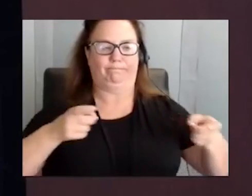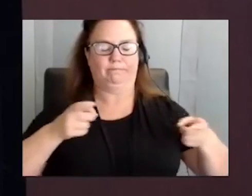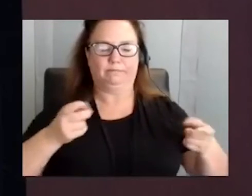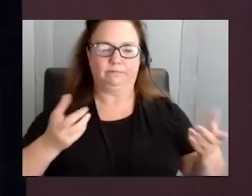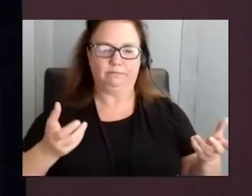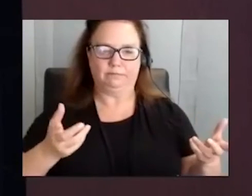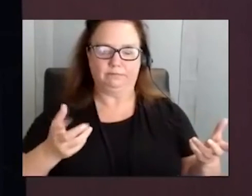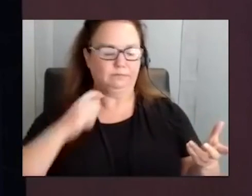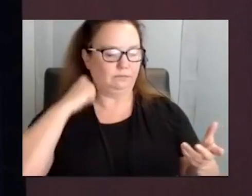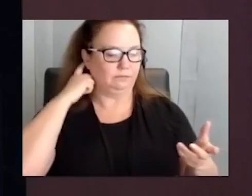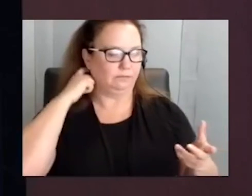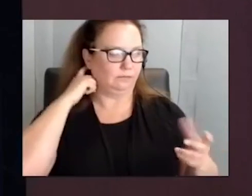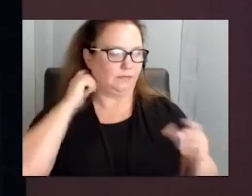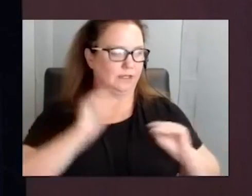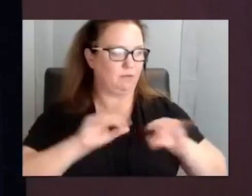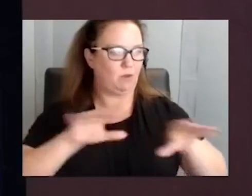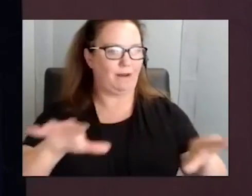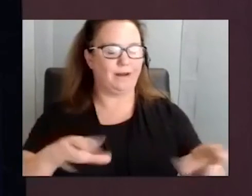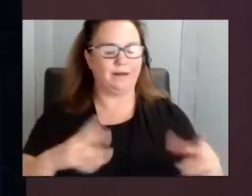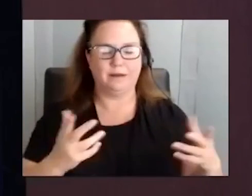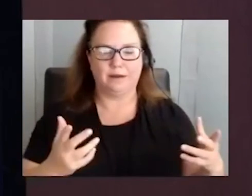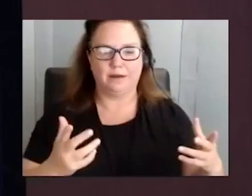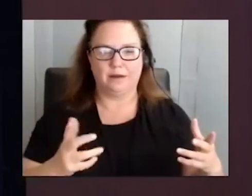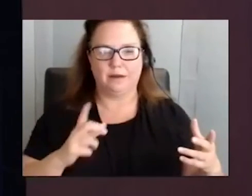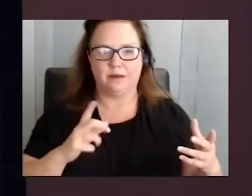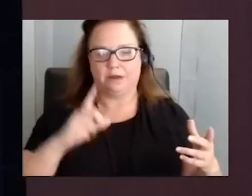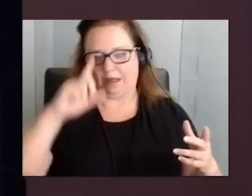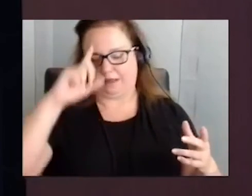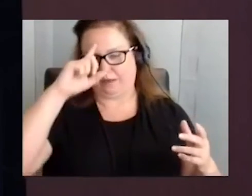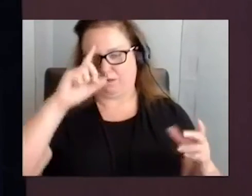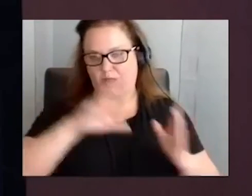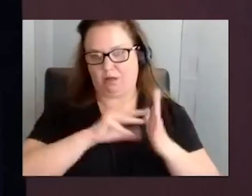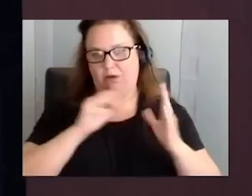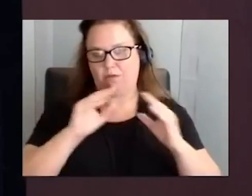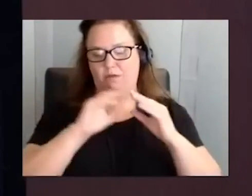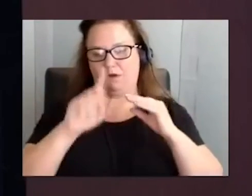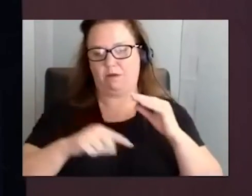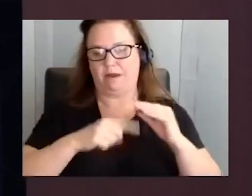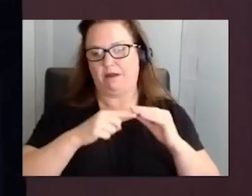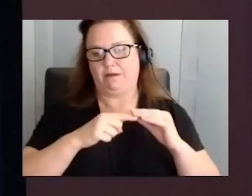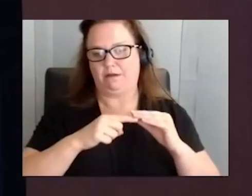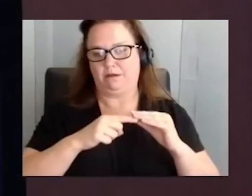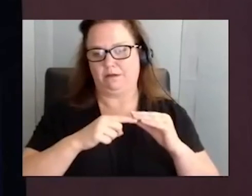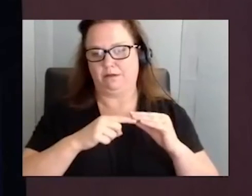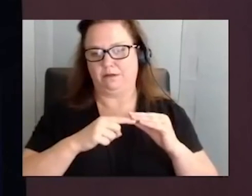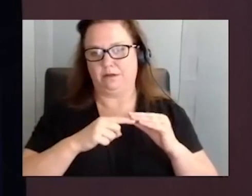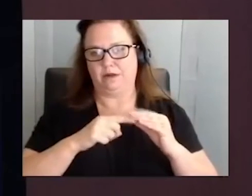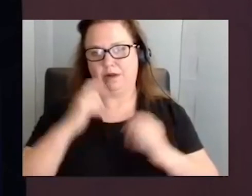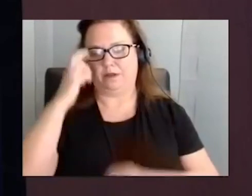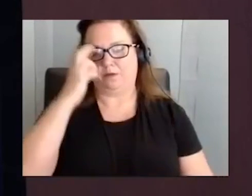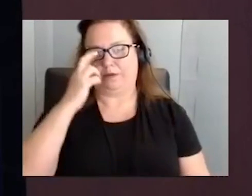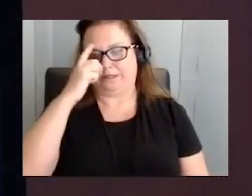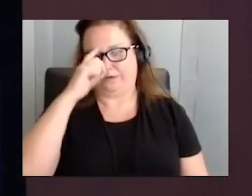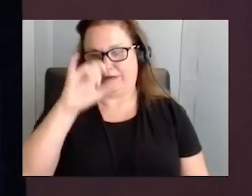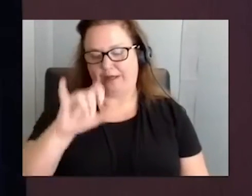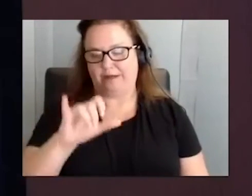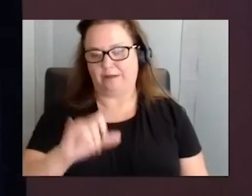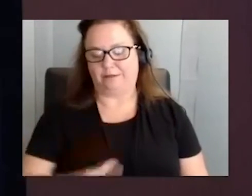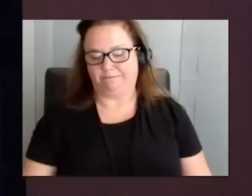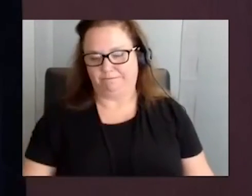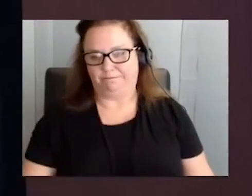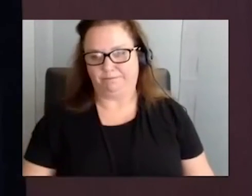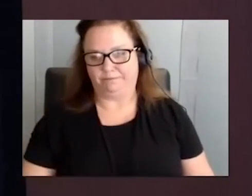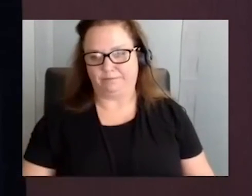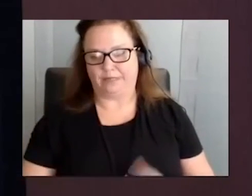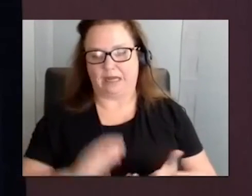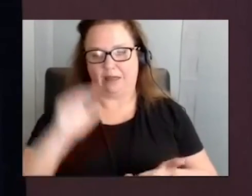the continued spread. So I imagine we will continue to learn a little bit more about the reasons for it and what they're going to put into place to reduce the